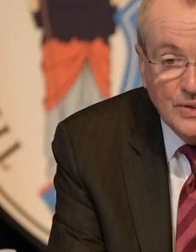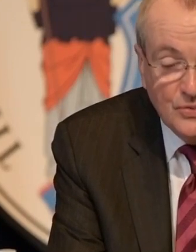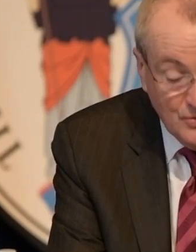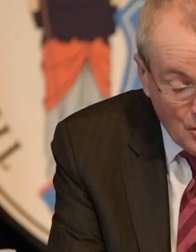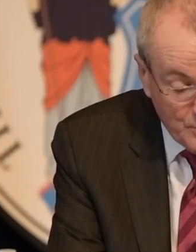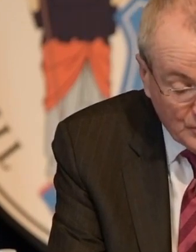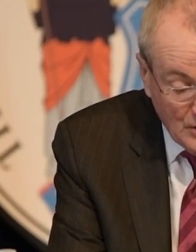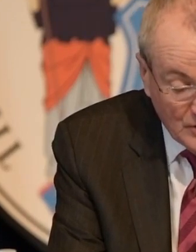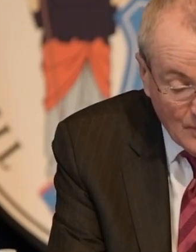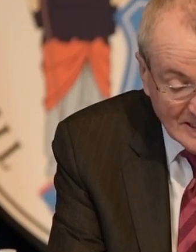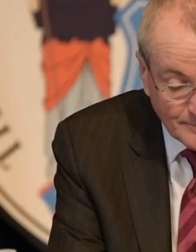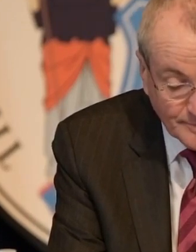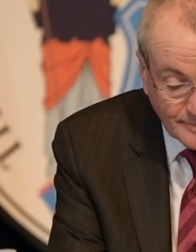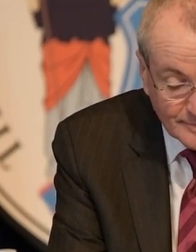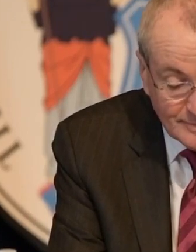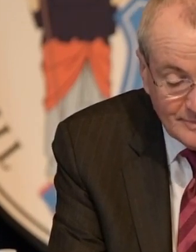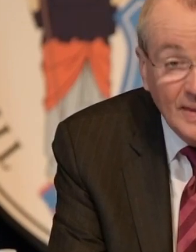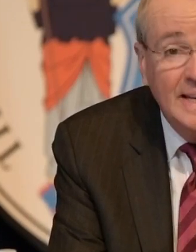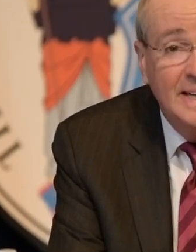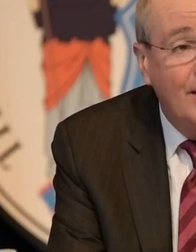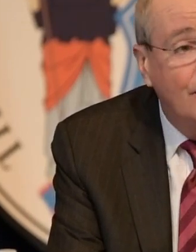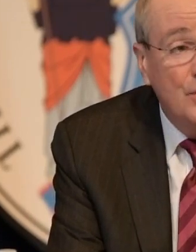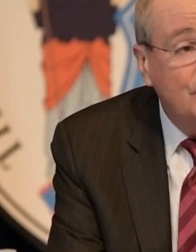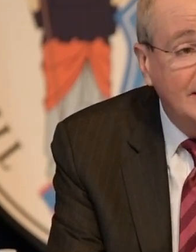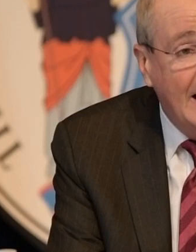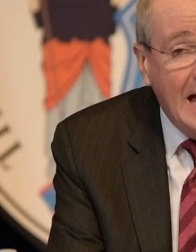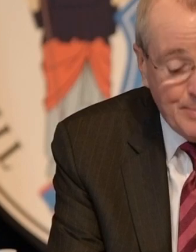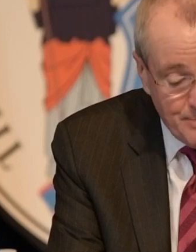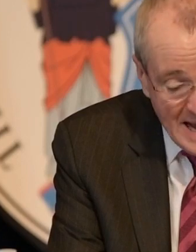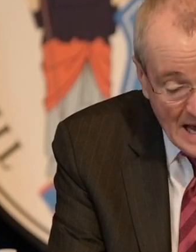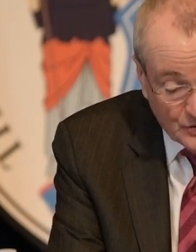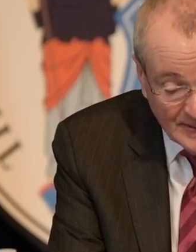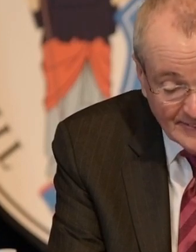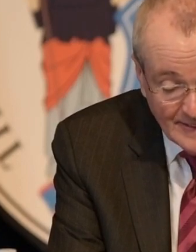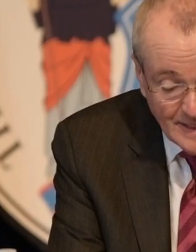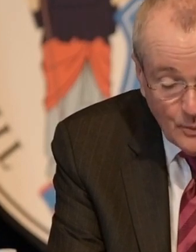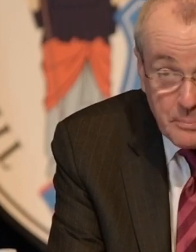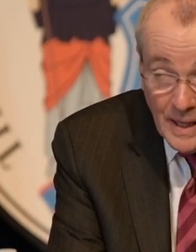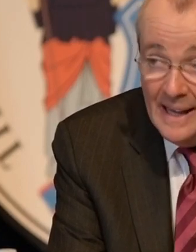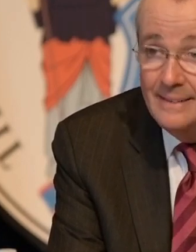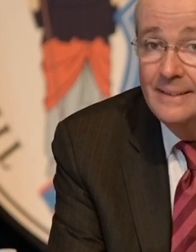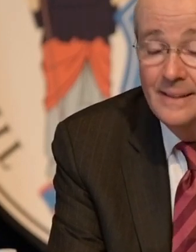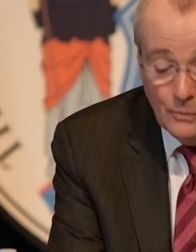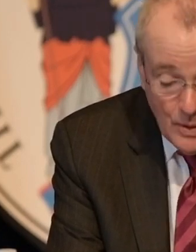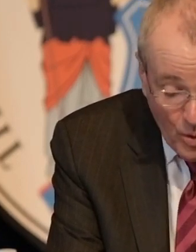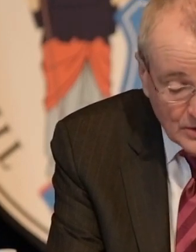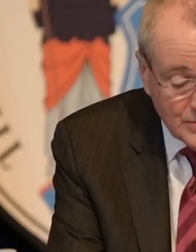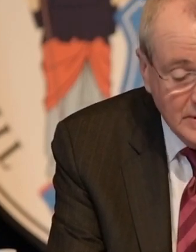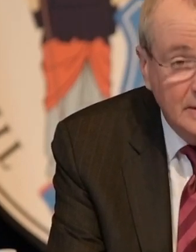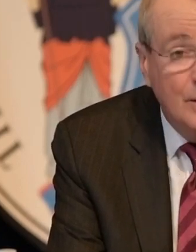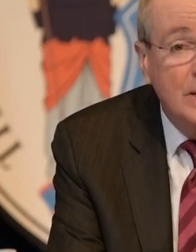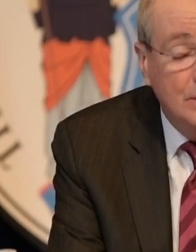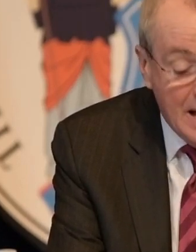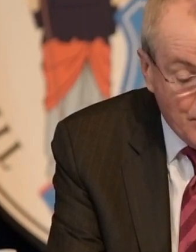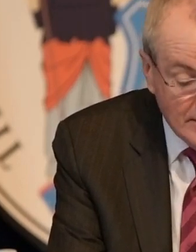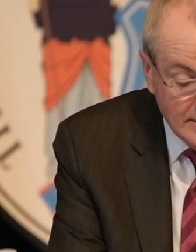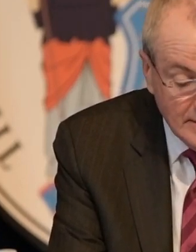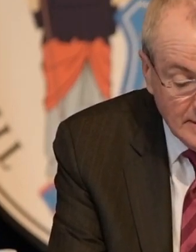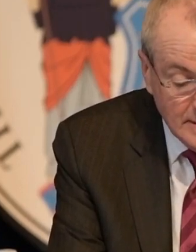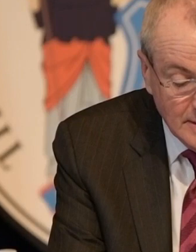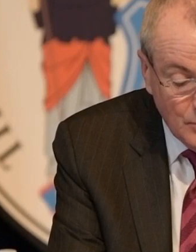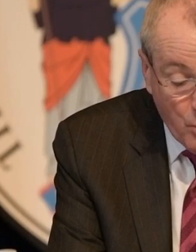Please, let's hope it stays that way. This did not happen by accident. We planned, we worked, and we